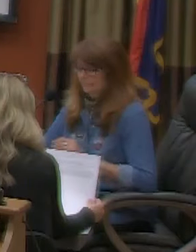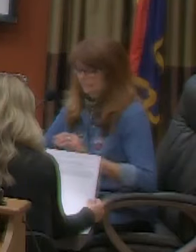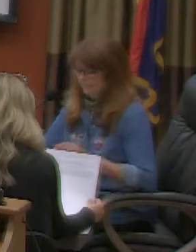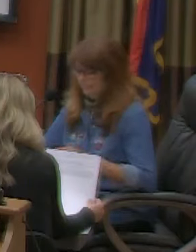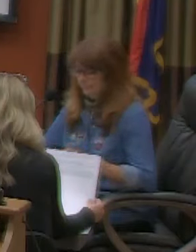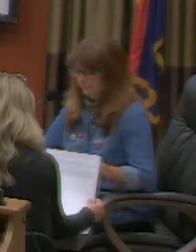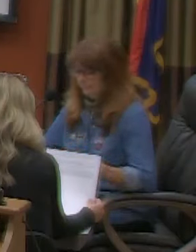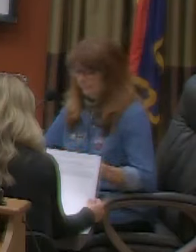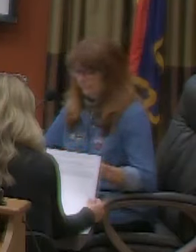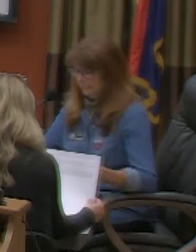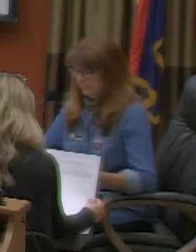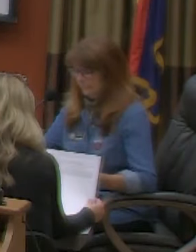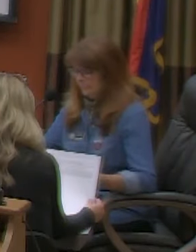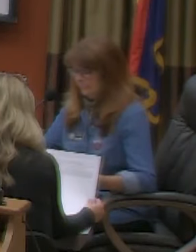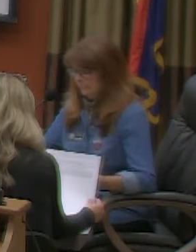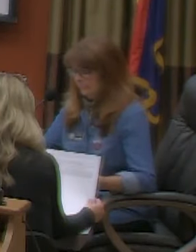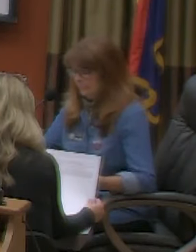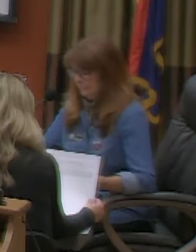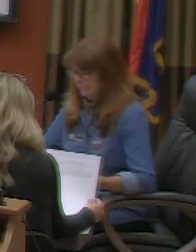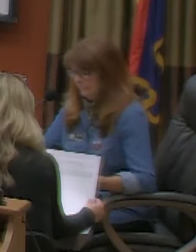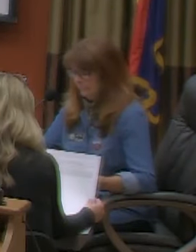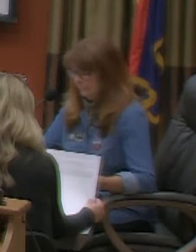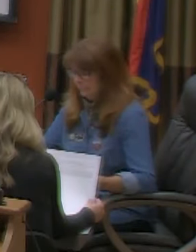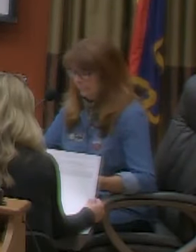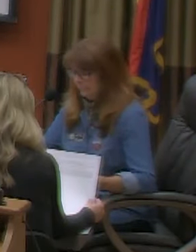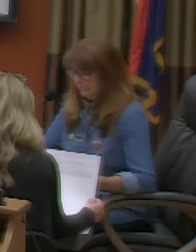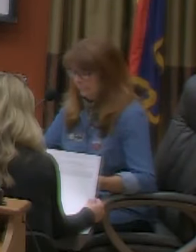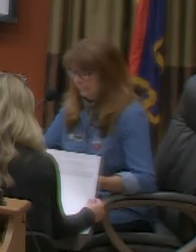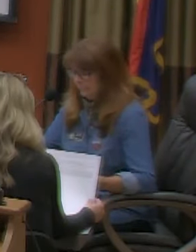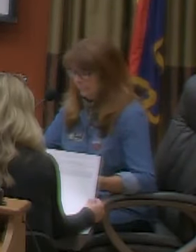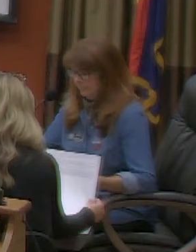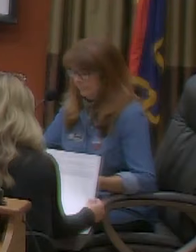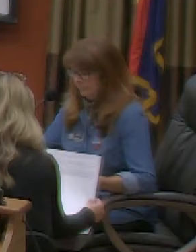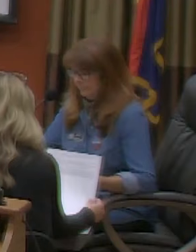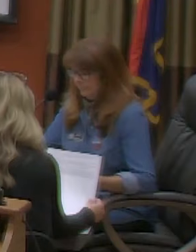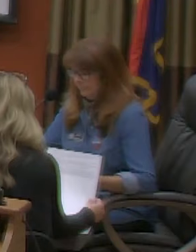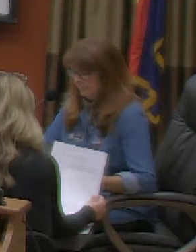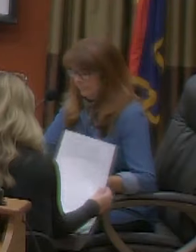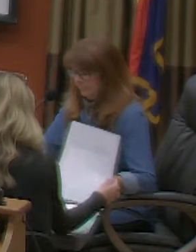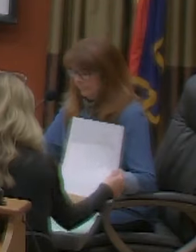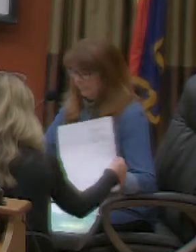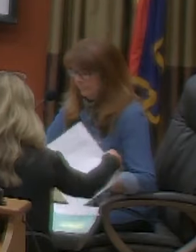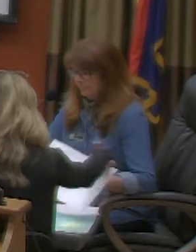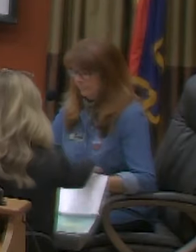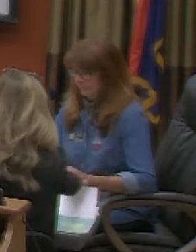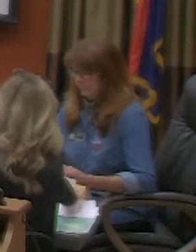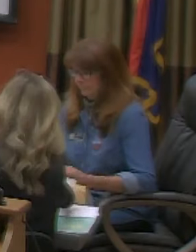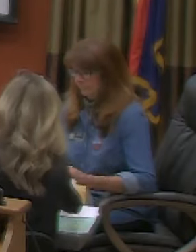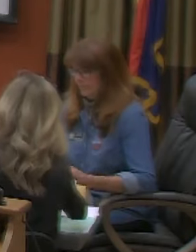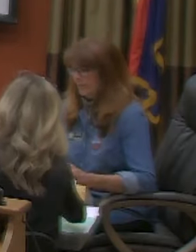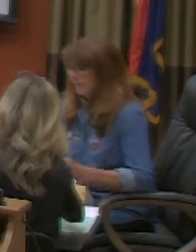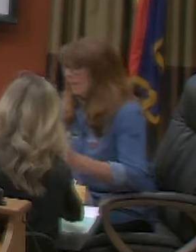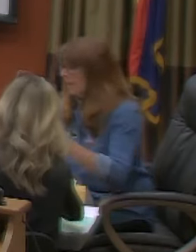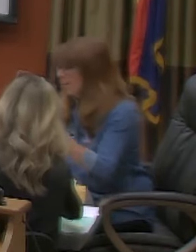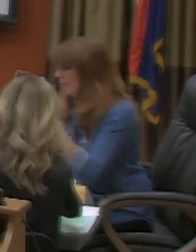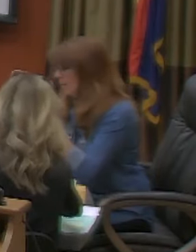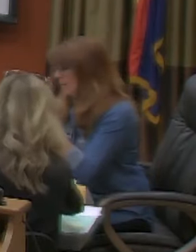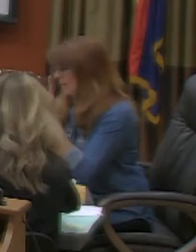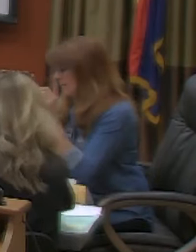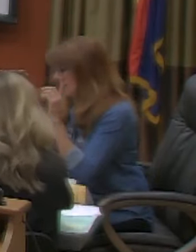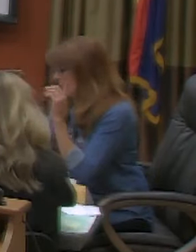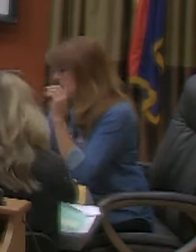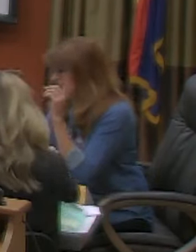until brought to the floor. Why is it so important to rush through without full input from the public? That is the last comment.